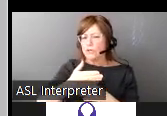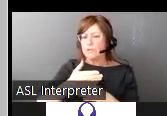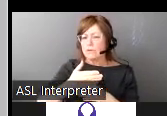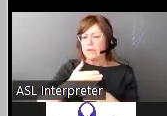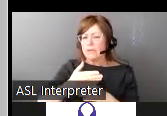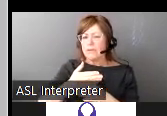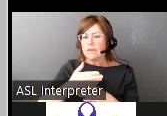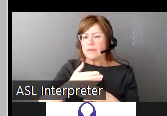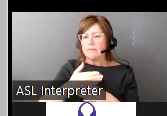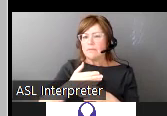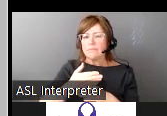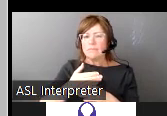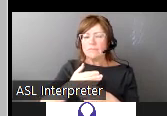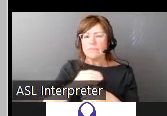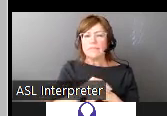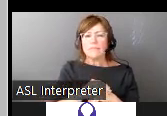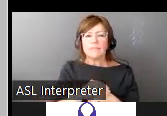Okay, there you go.